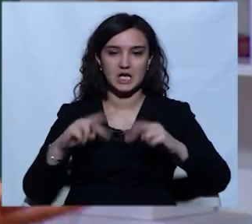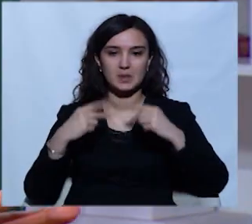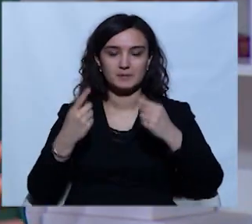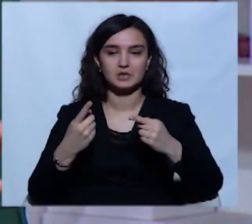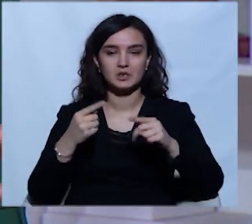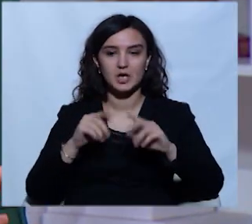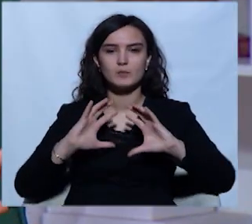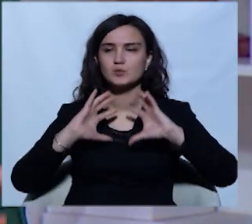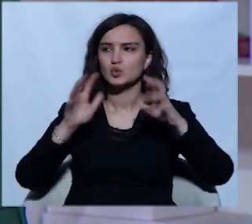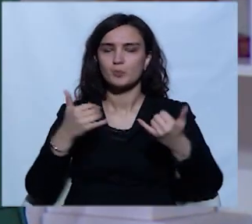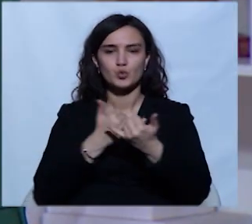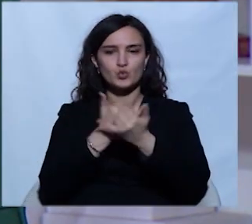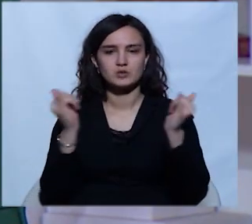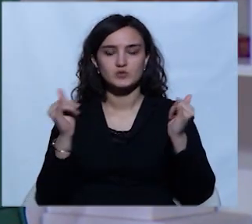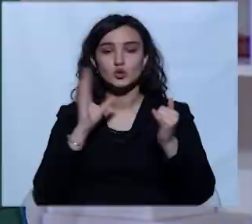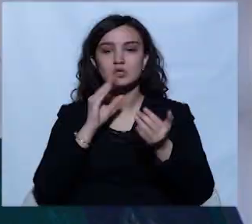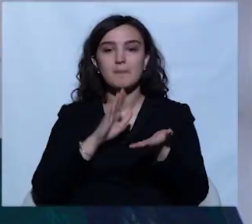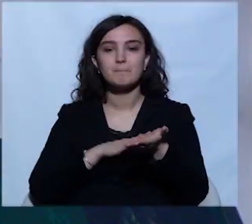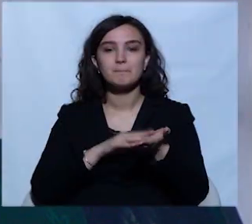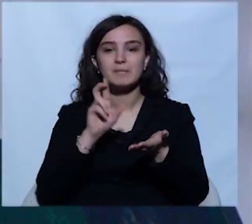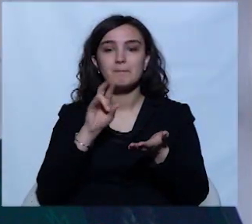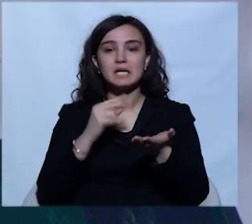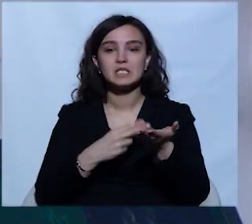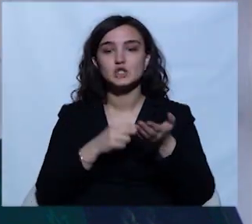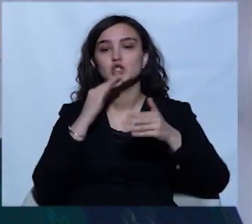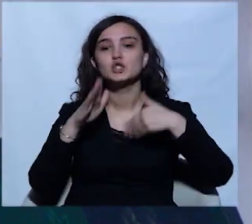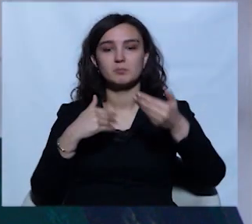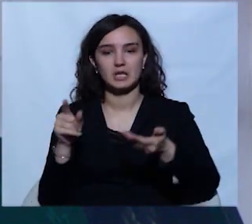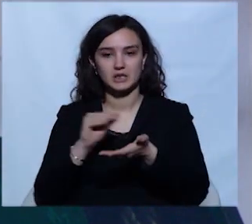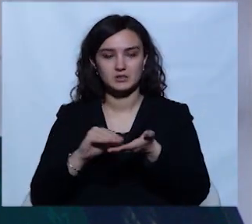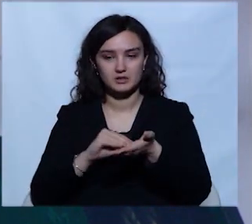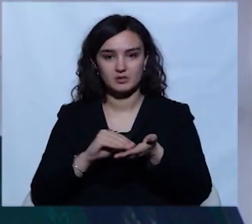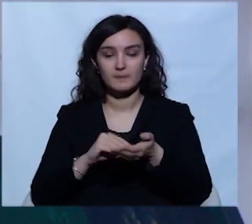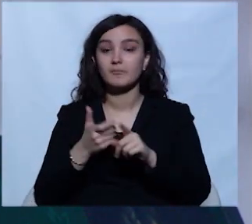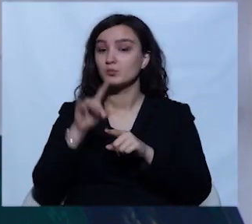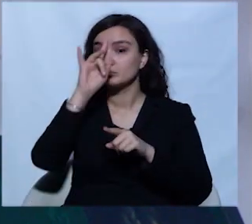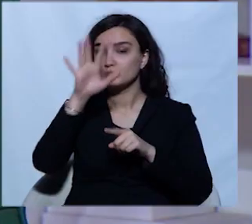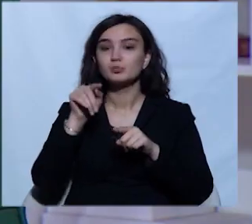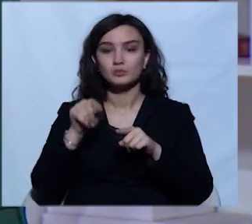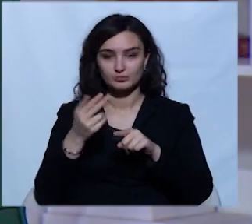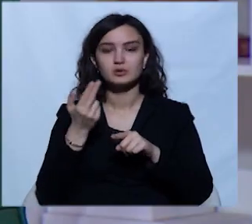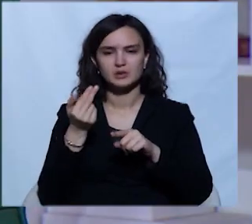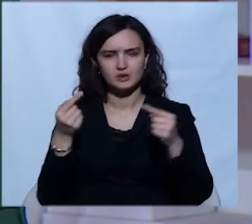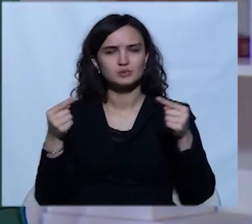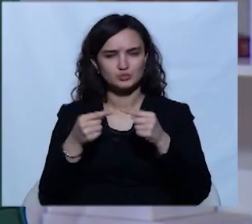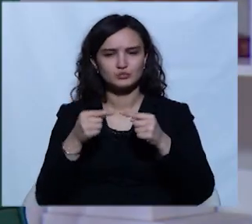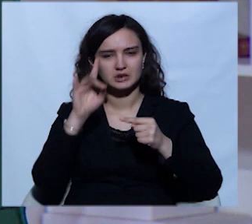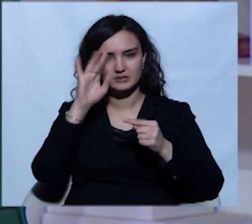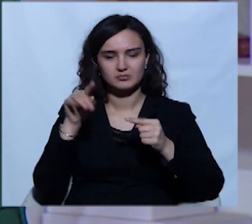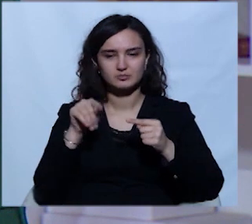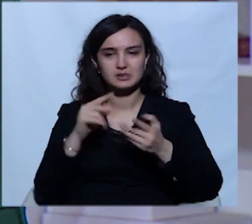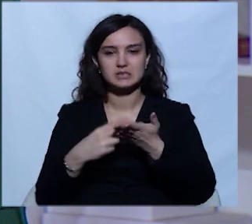in the world after the Bible. Wow, that would make it one of the most popular books ever written. Definitely, it really